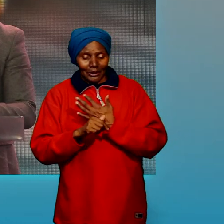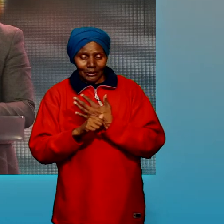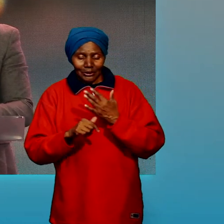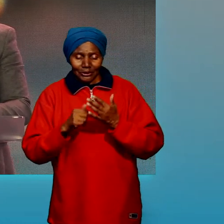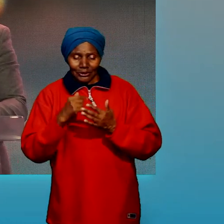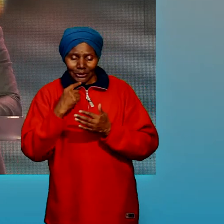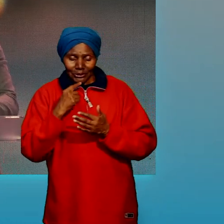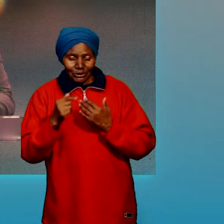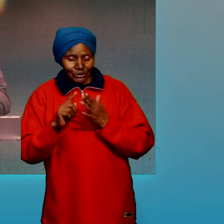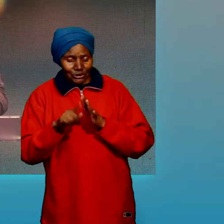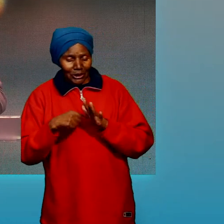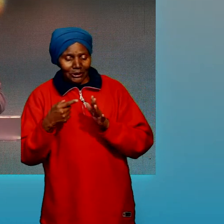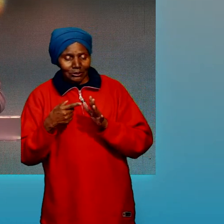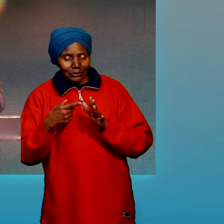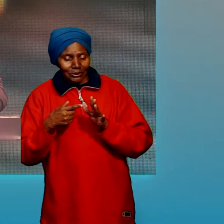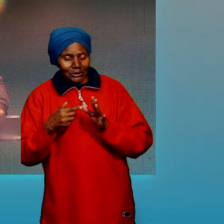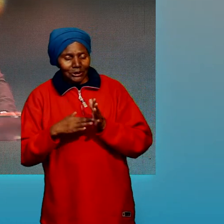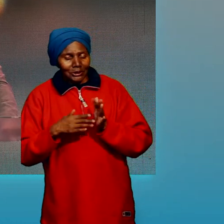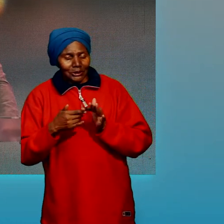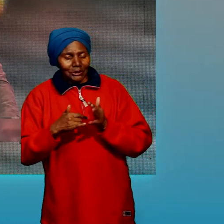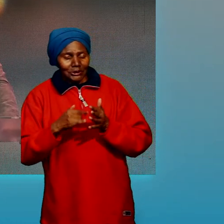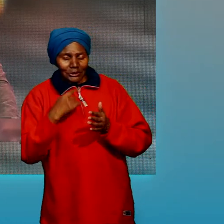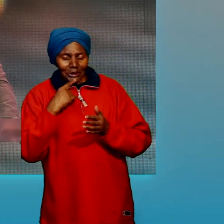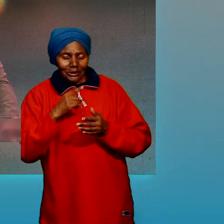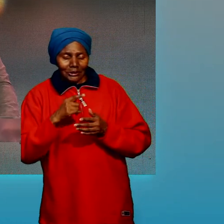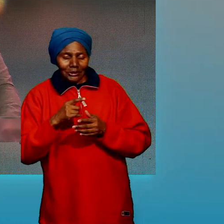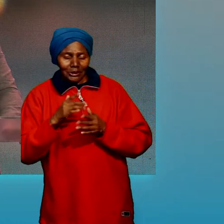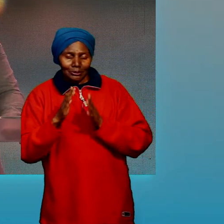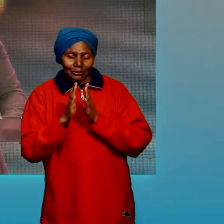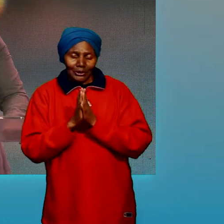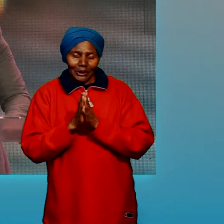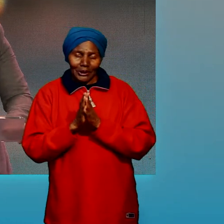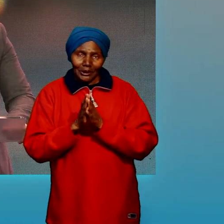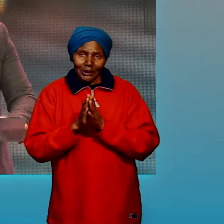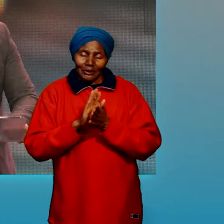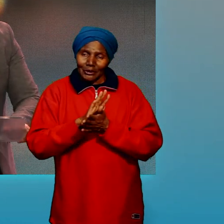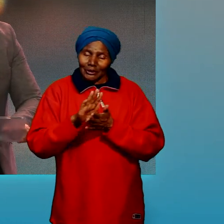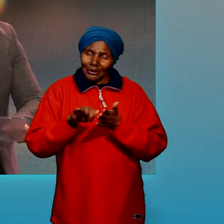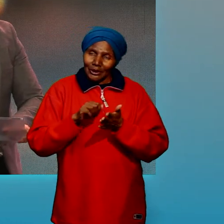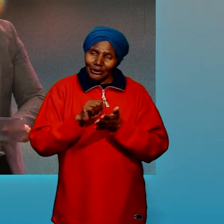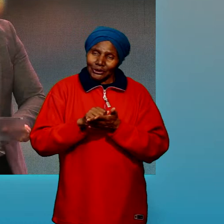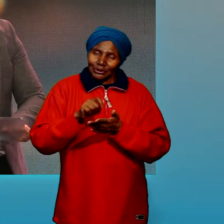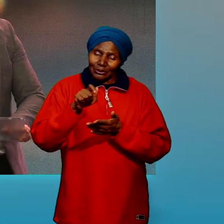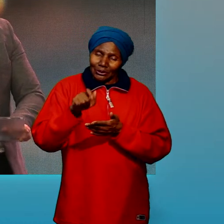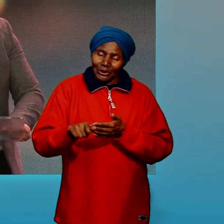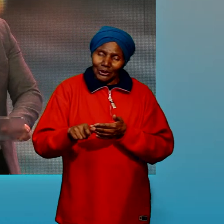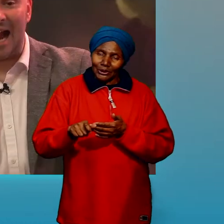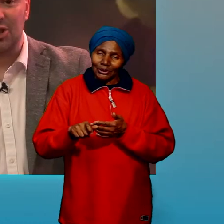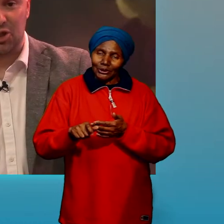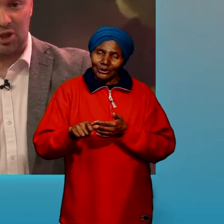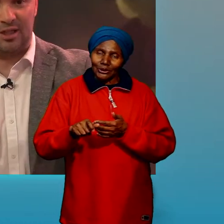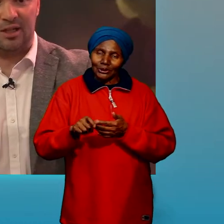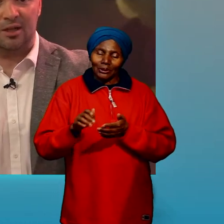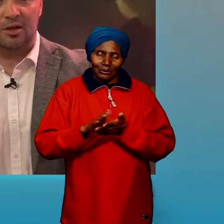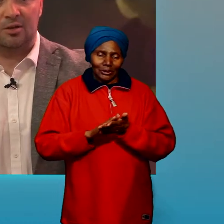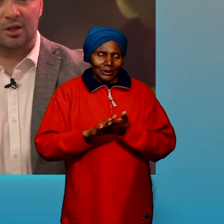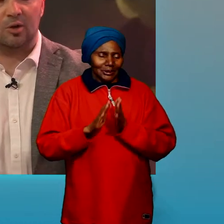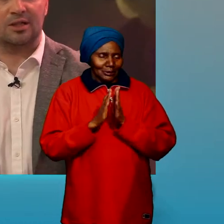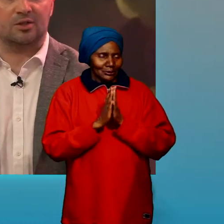great results. And we love that second part. But the first quality, the only attribute that James